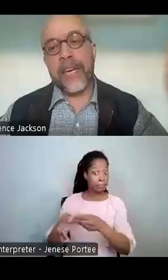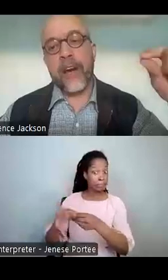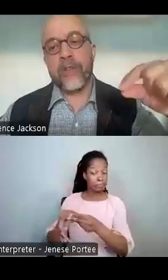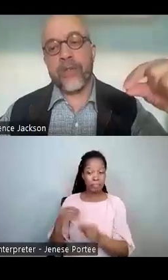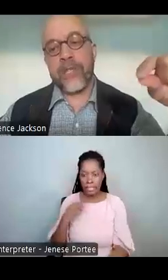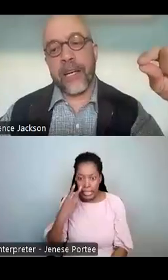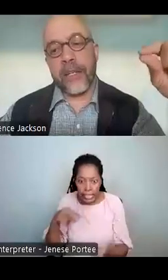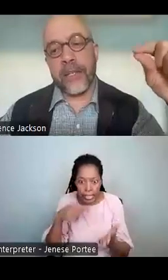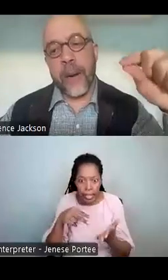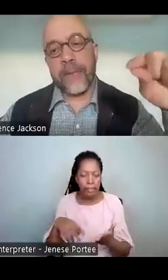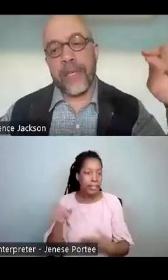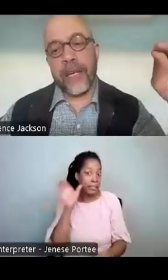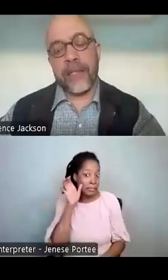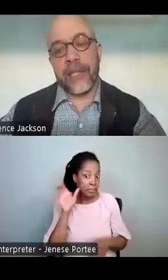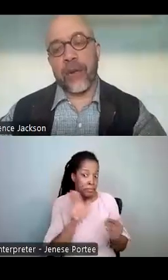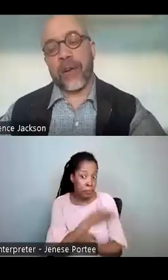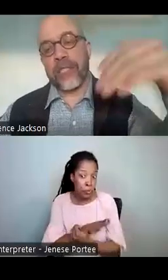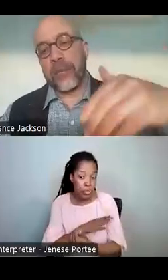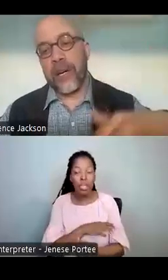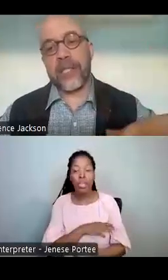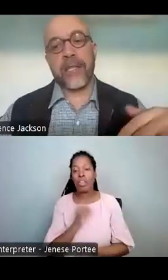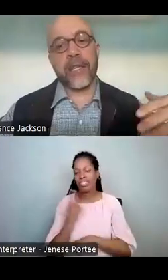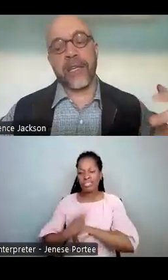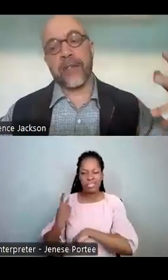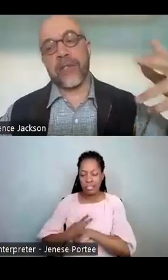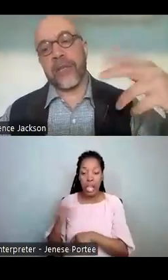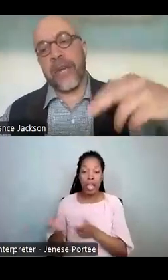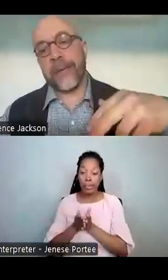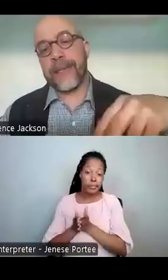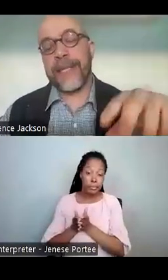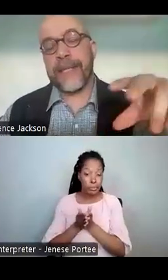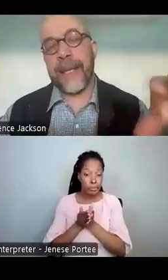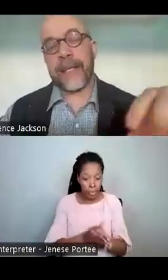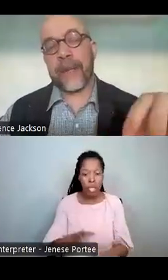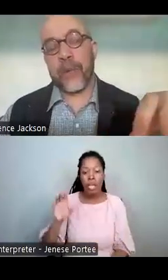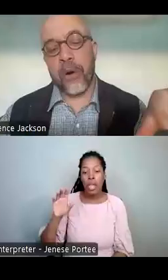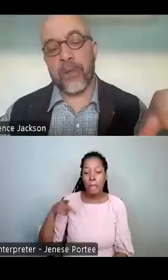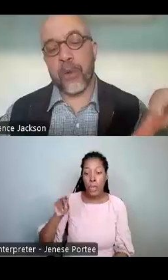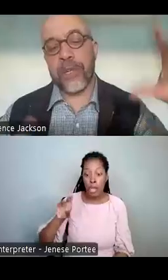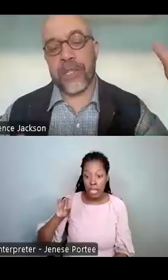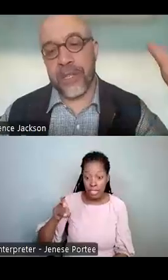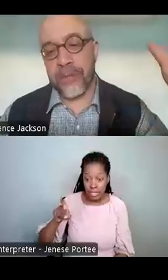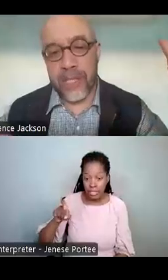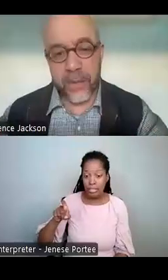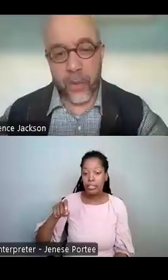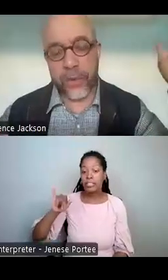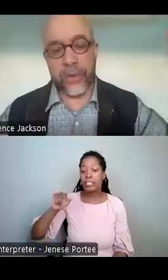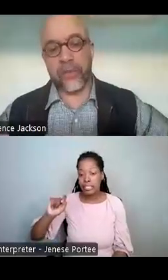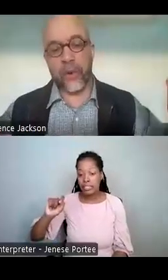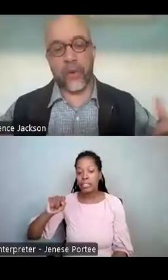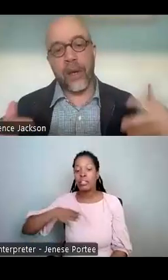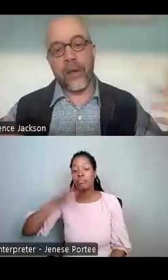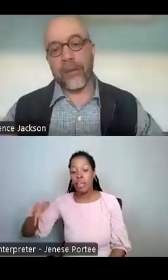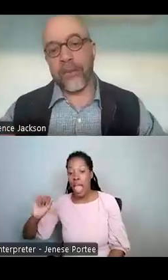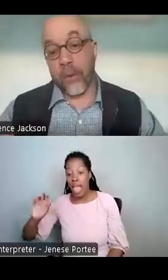He goes, like, in a couple of days, he crosses the Patuxent and he goes to Annapolis. He does not come to Baltimore because in 1774 there is